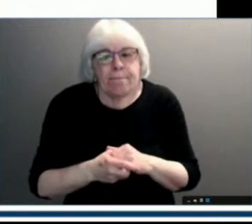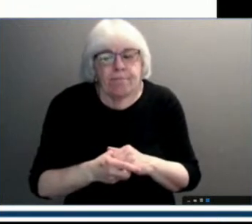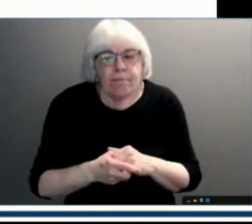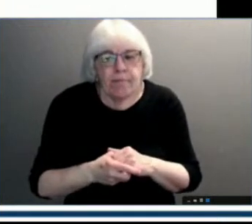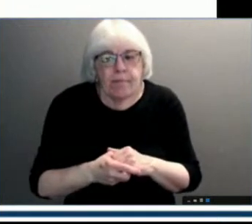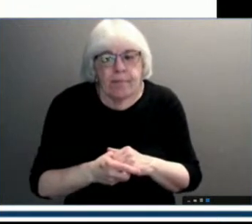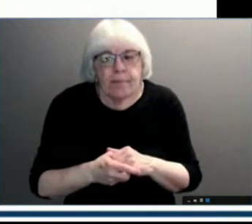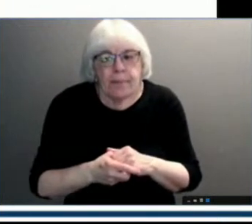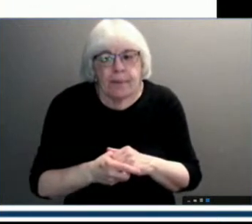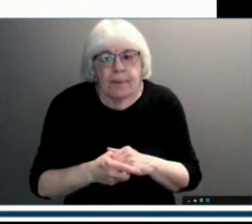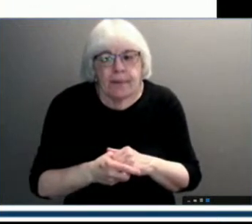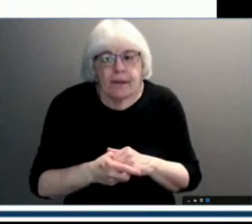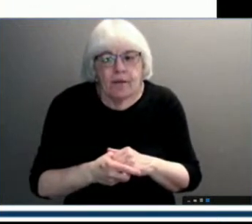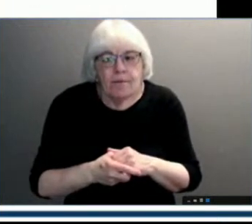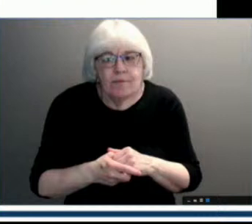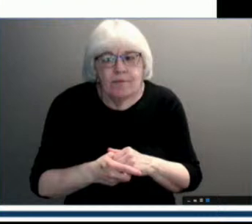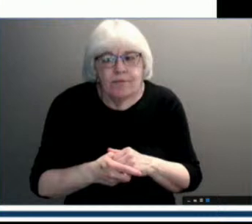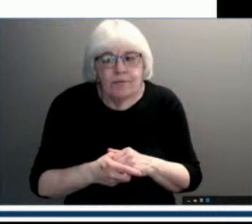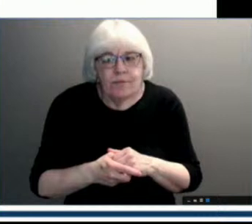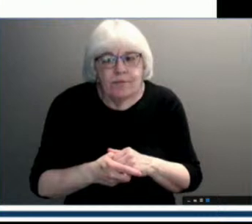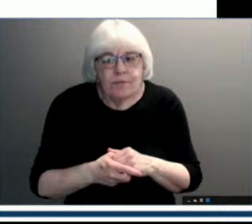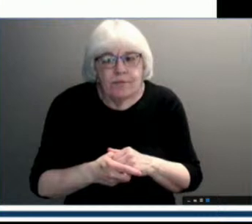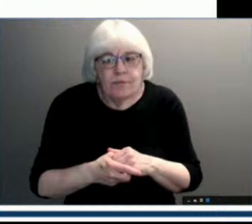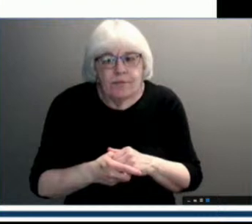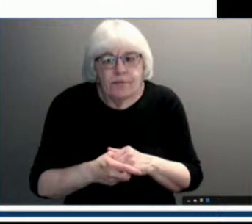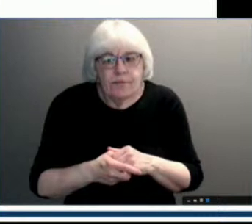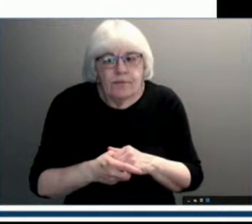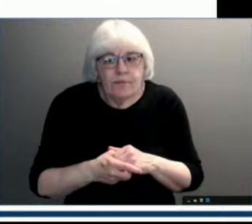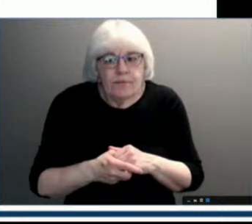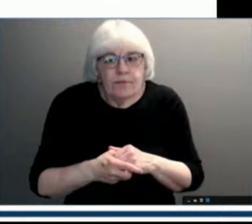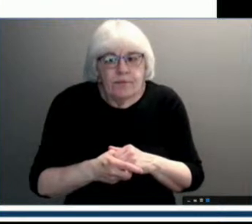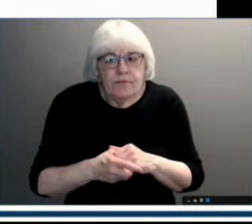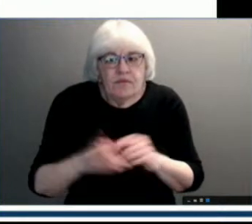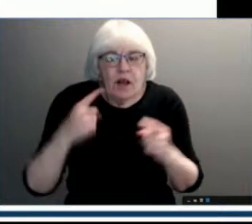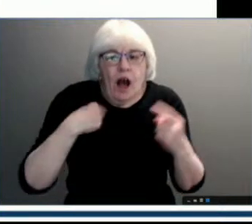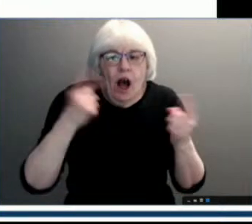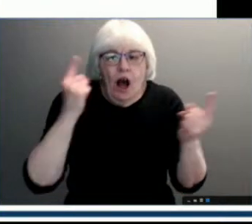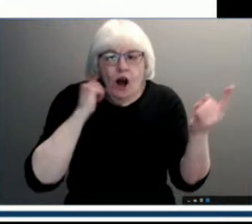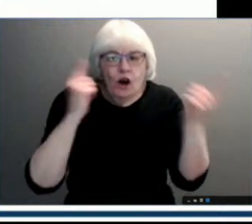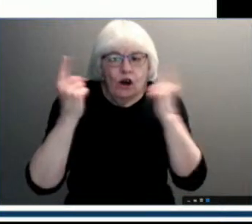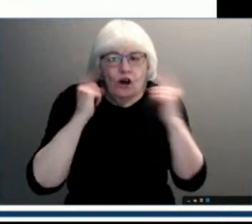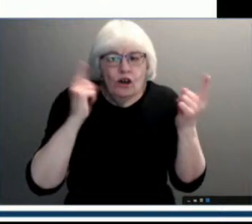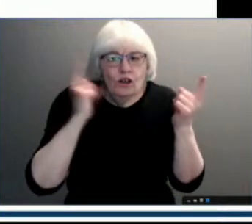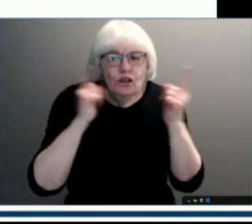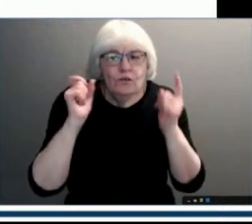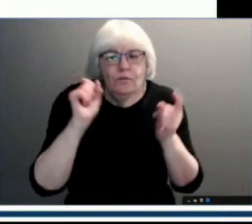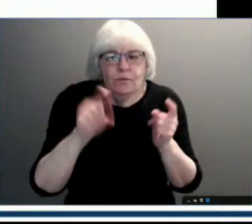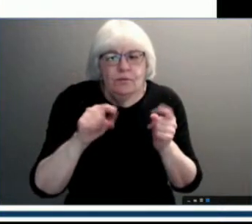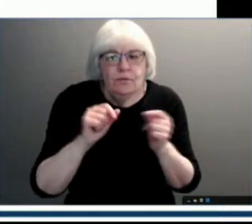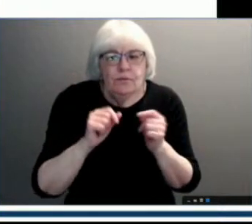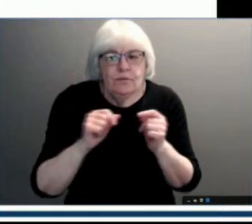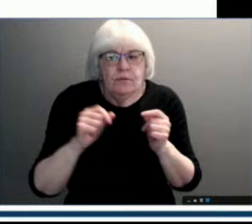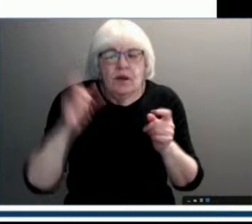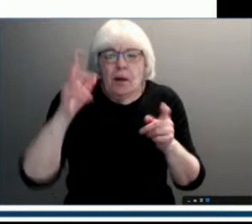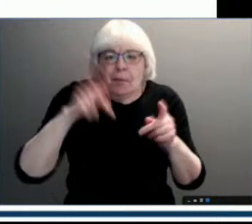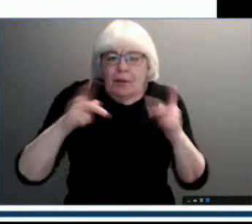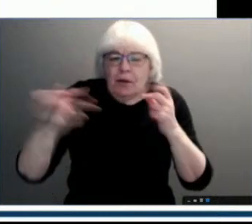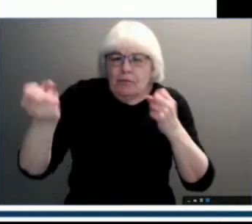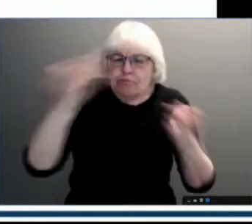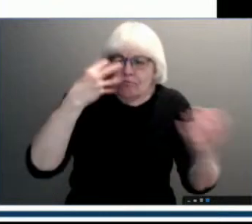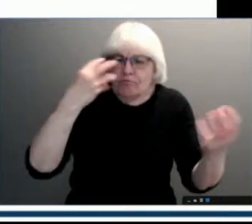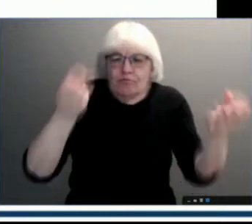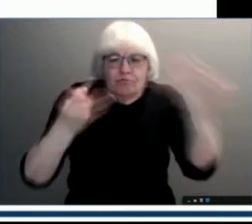question? Yeah, I'm hearing from people on the street, in my circle, that people